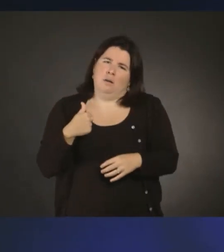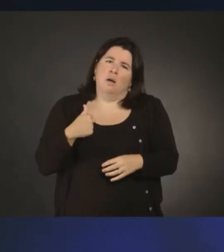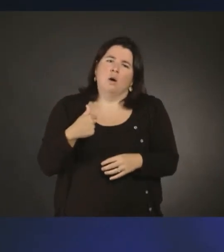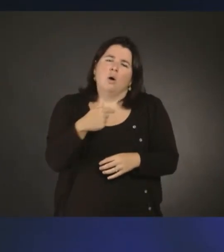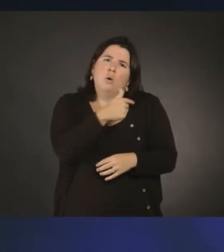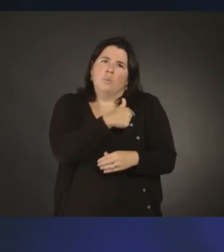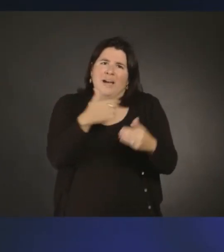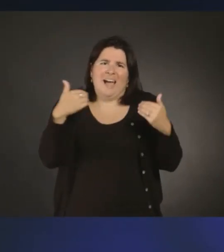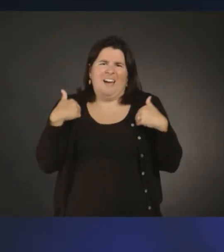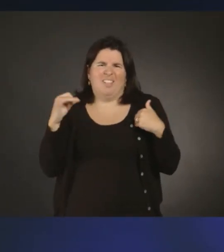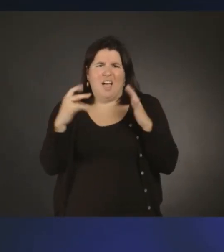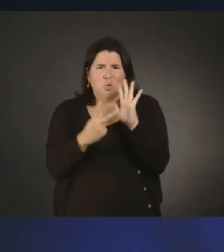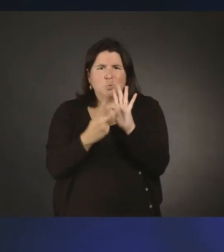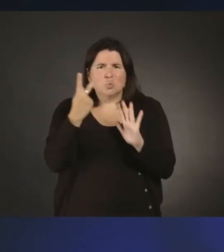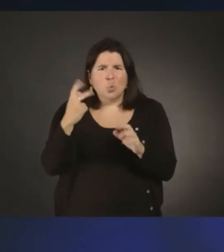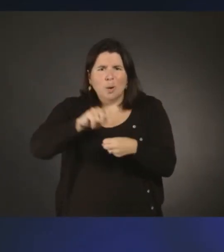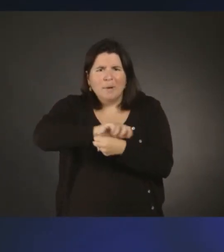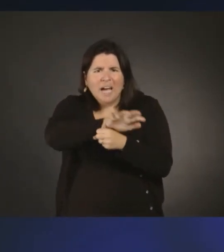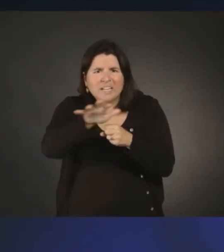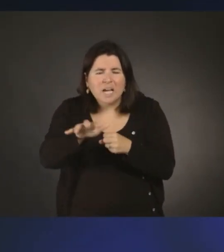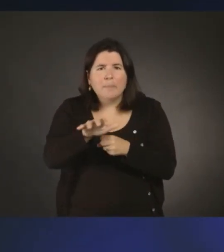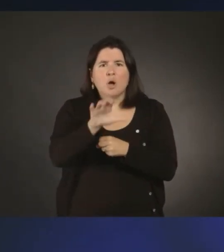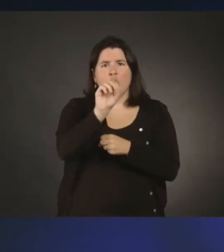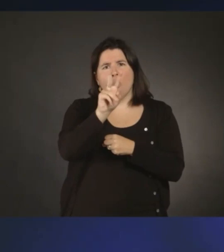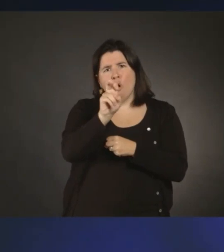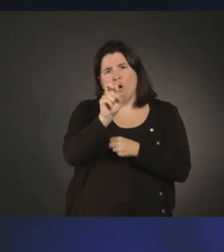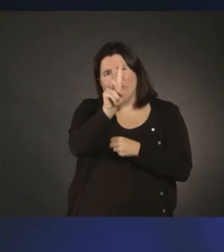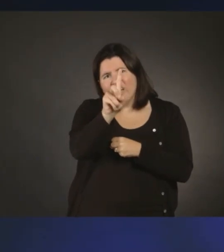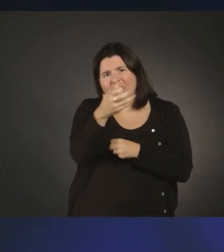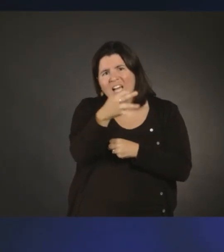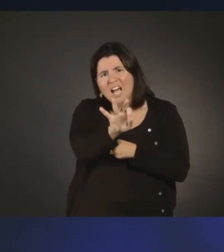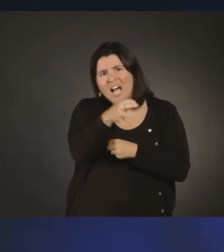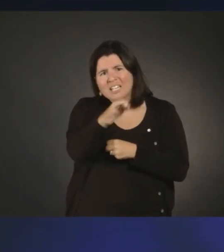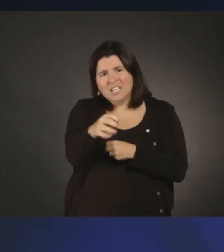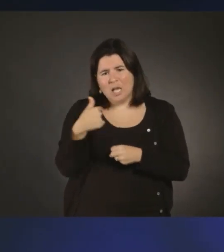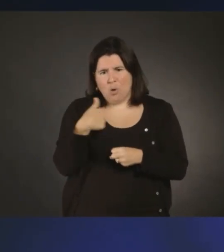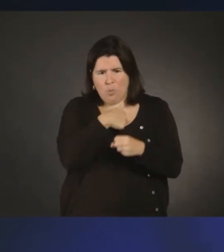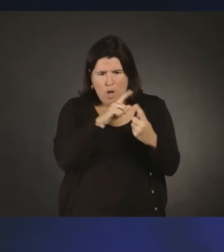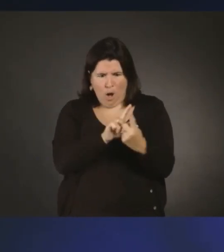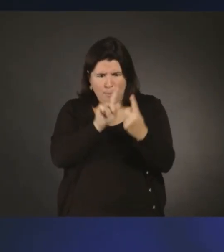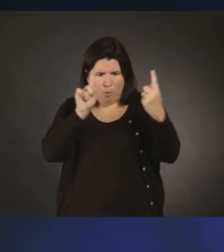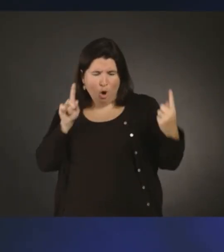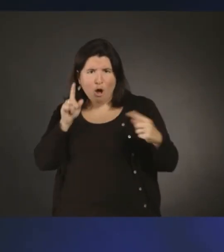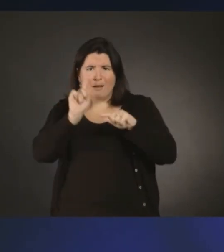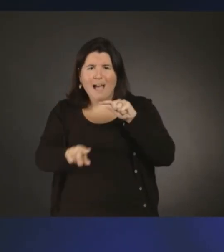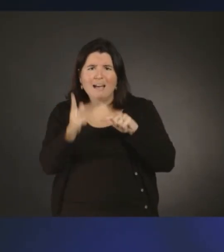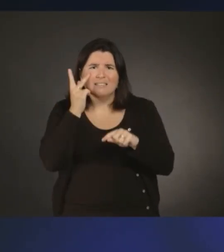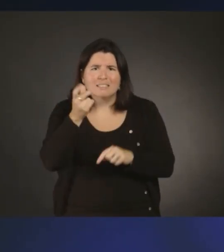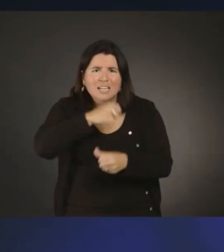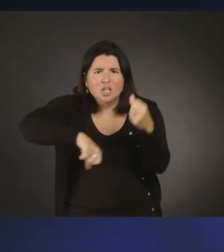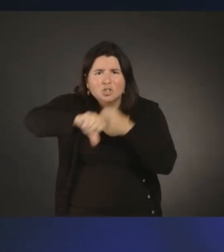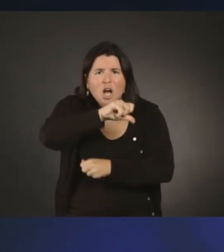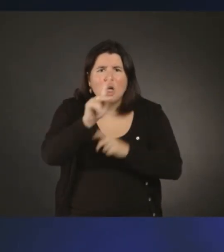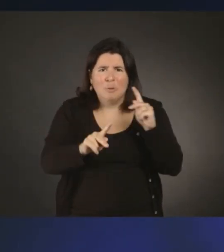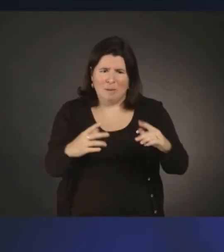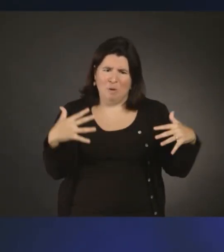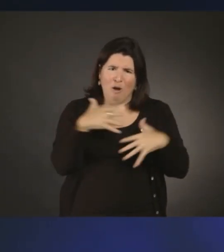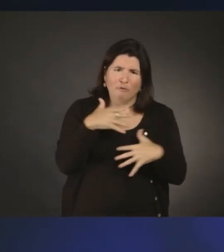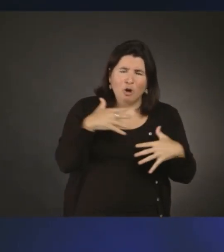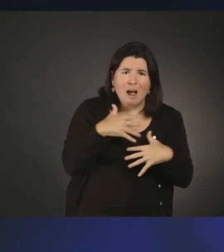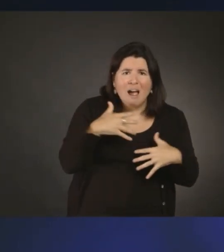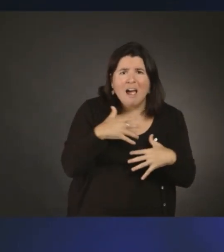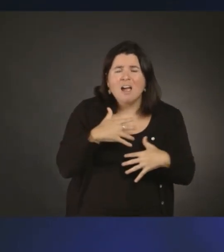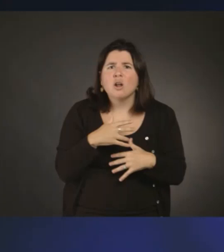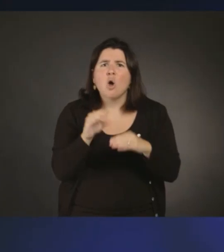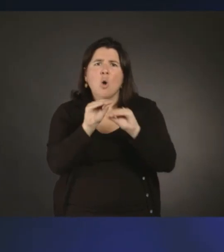sorts. COVID-19 keeps us apart and some of us afraid. Record unemployment and loss of